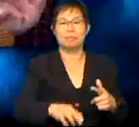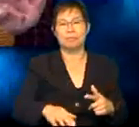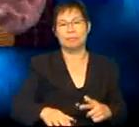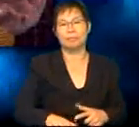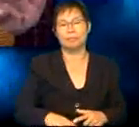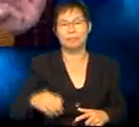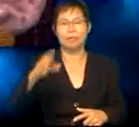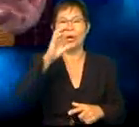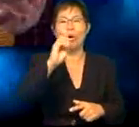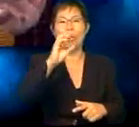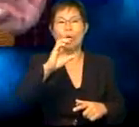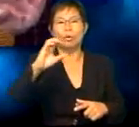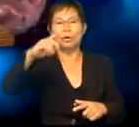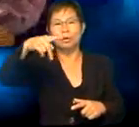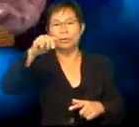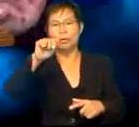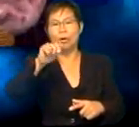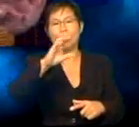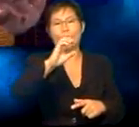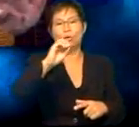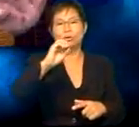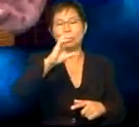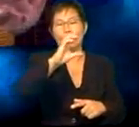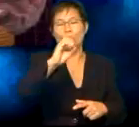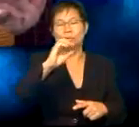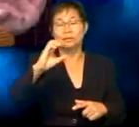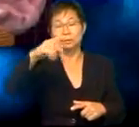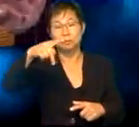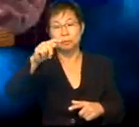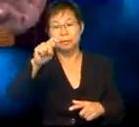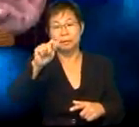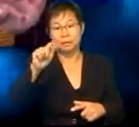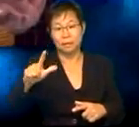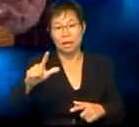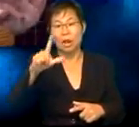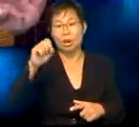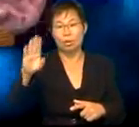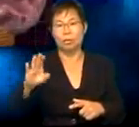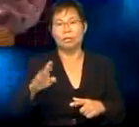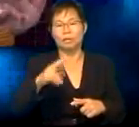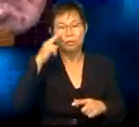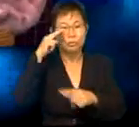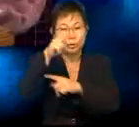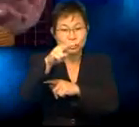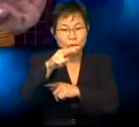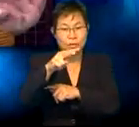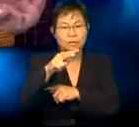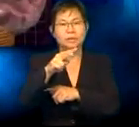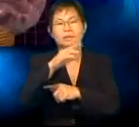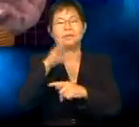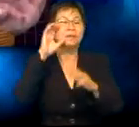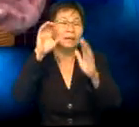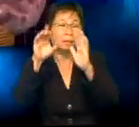Farther back in your cerebrum is a region called the occipital lobe, which detects and interprets visual